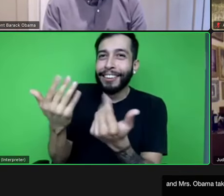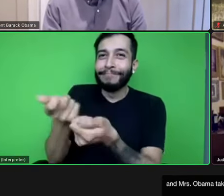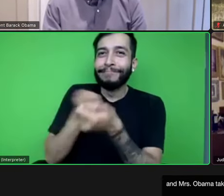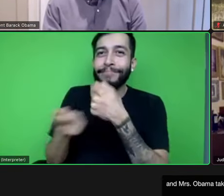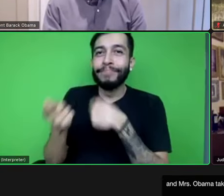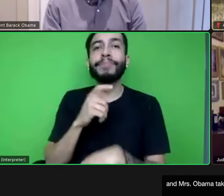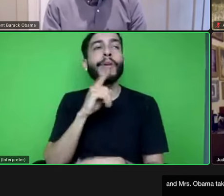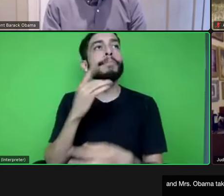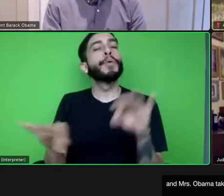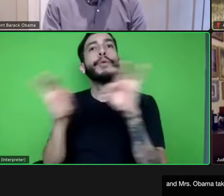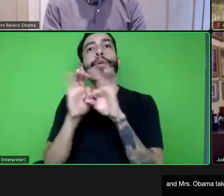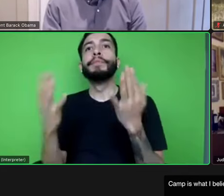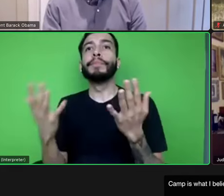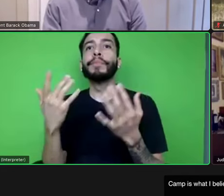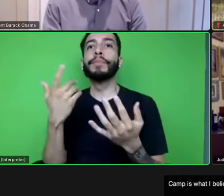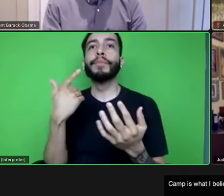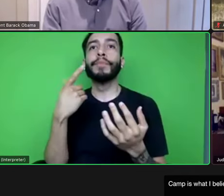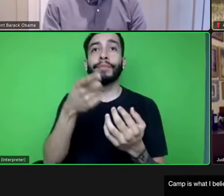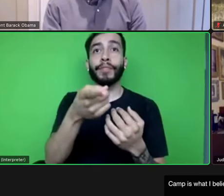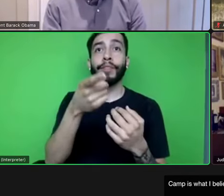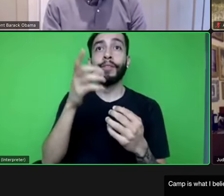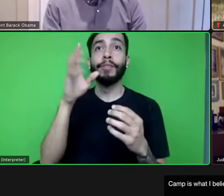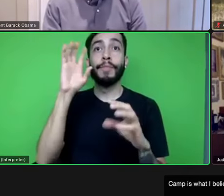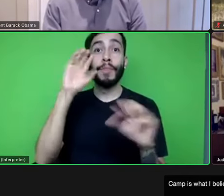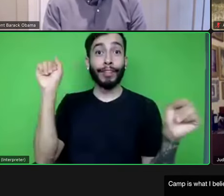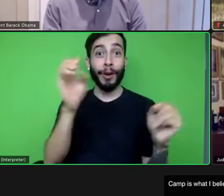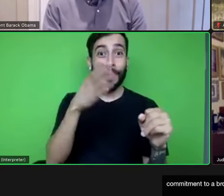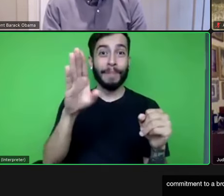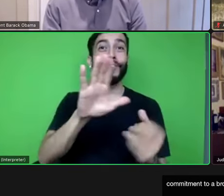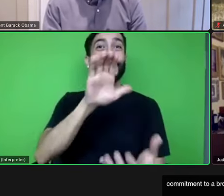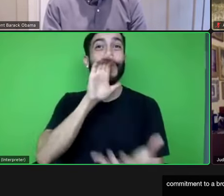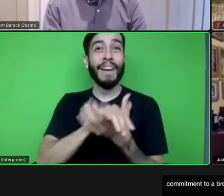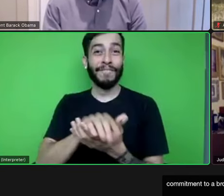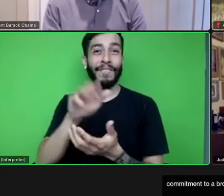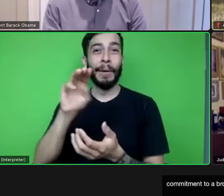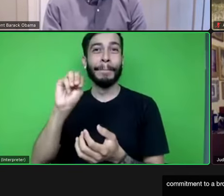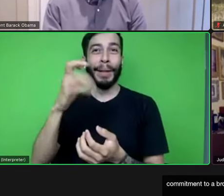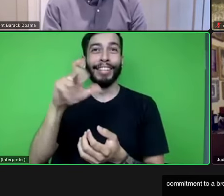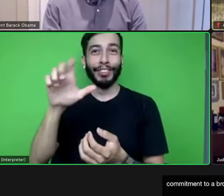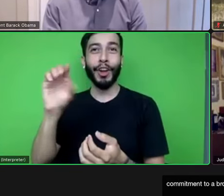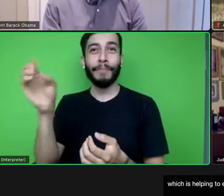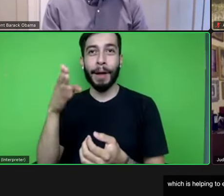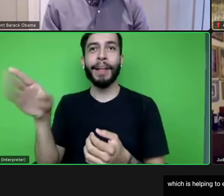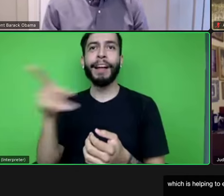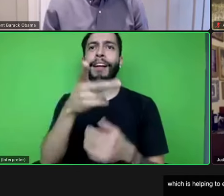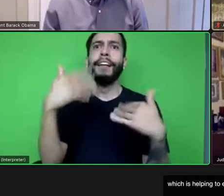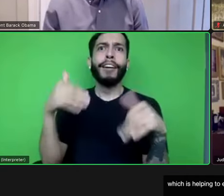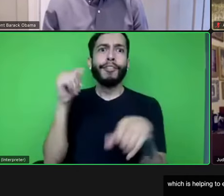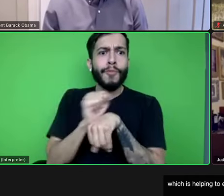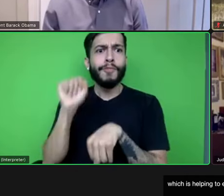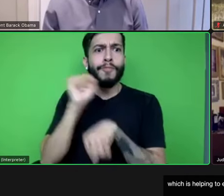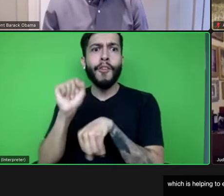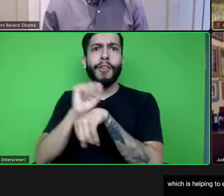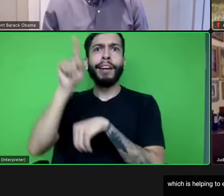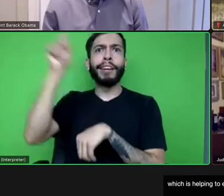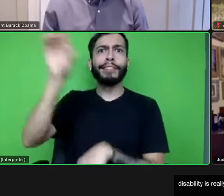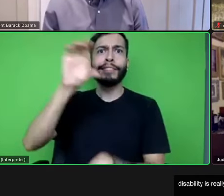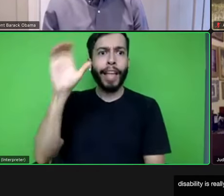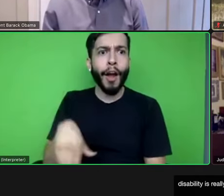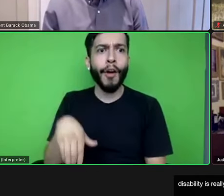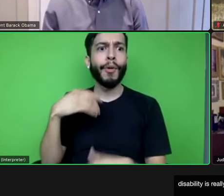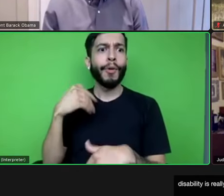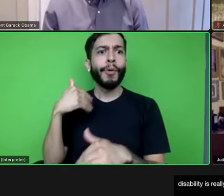to a broader issue, which is helping to ensure that disability is really being integrated into the civil